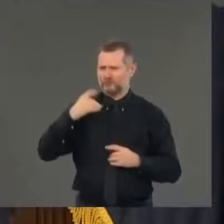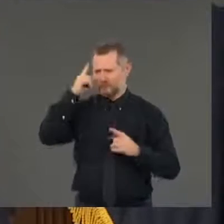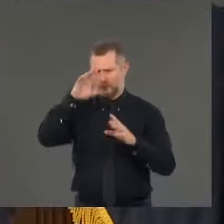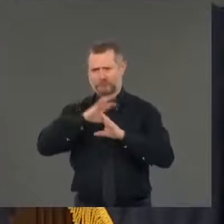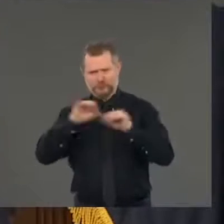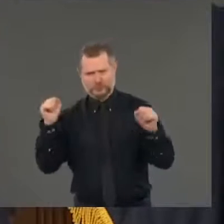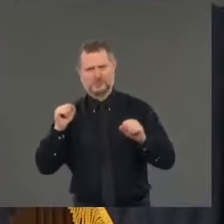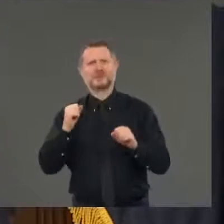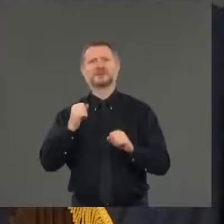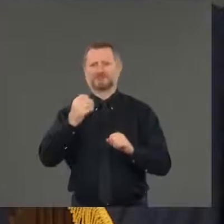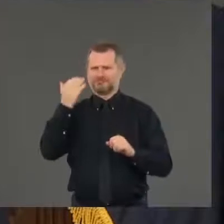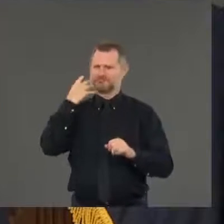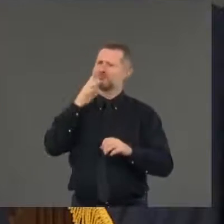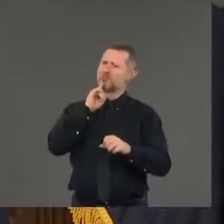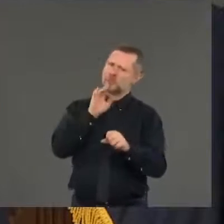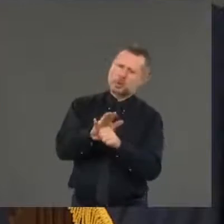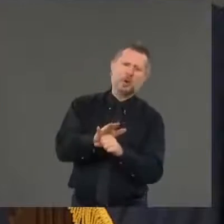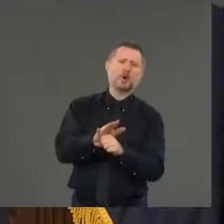promised a